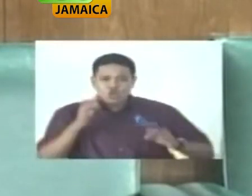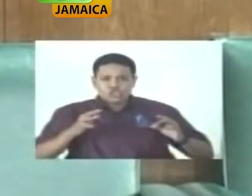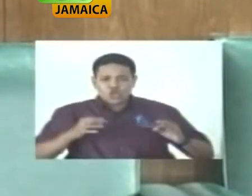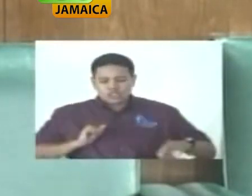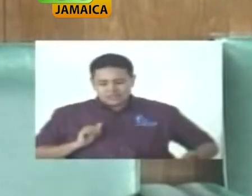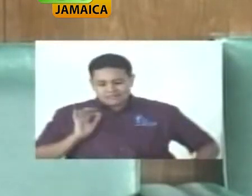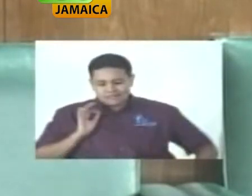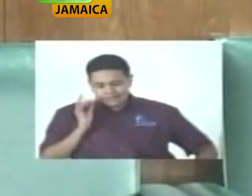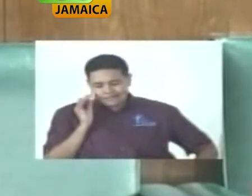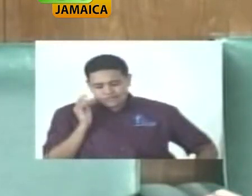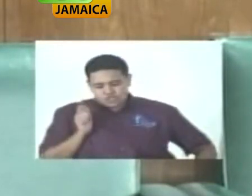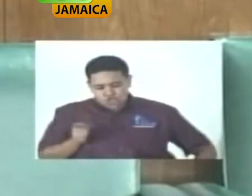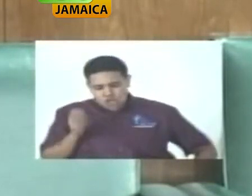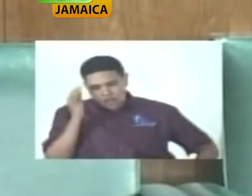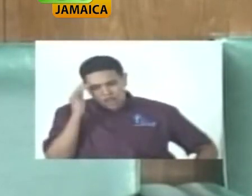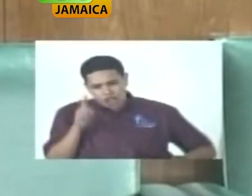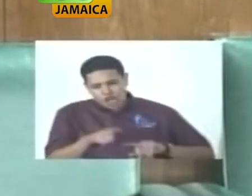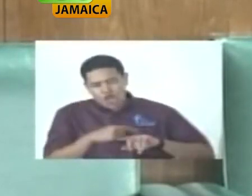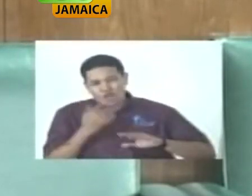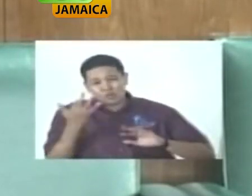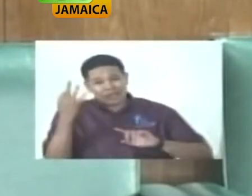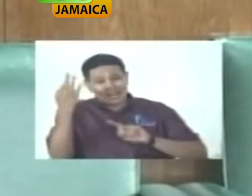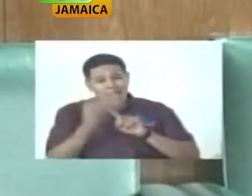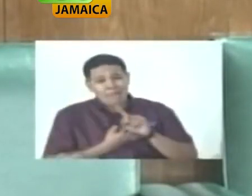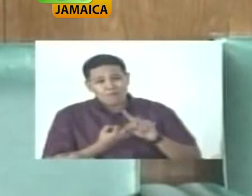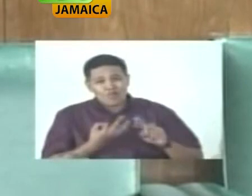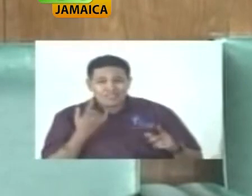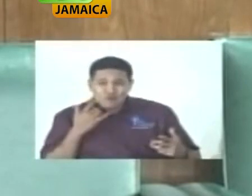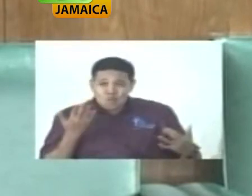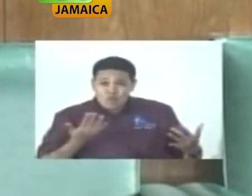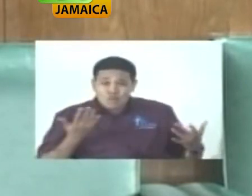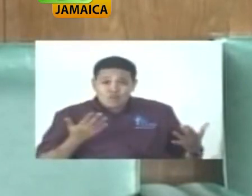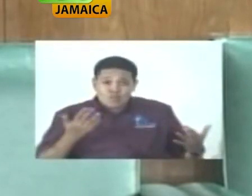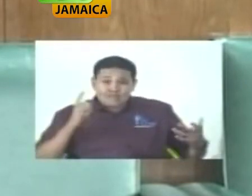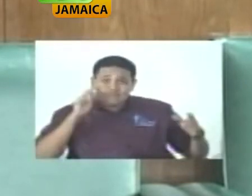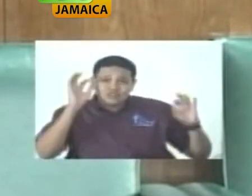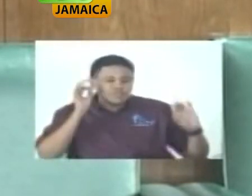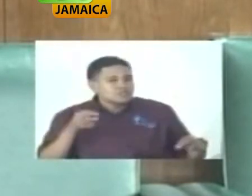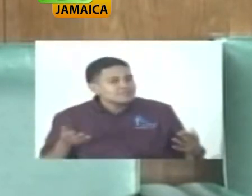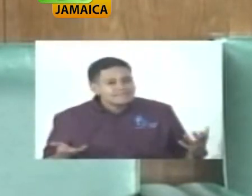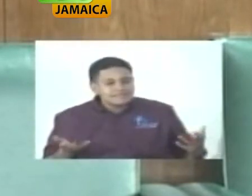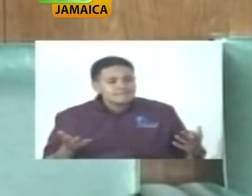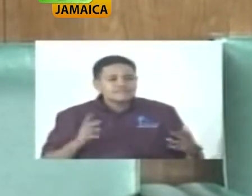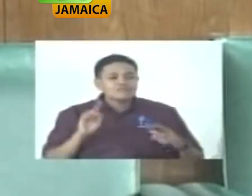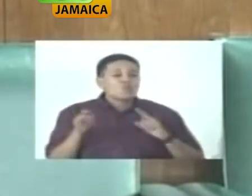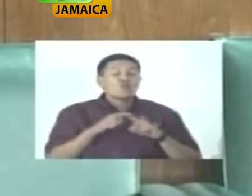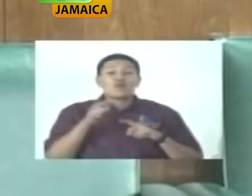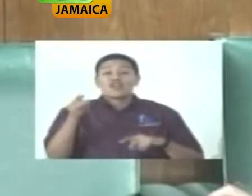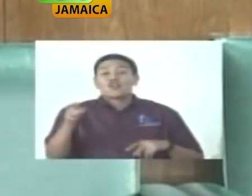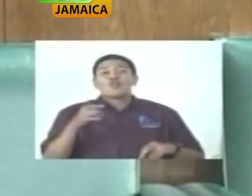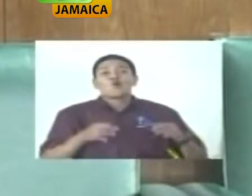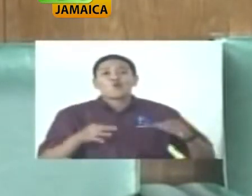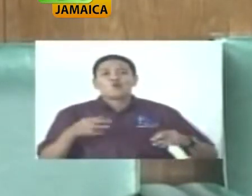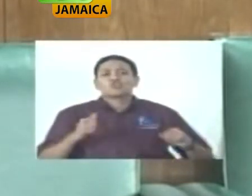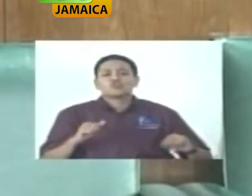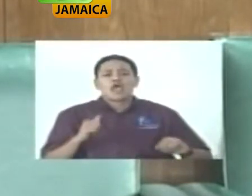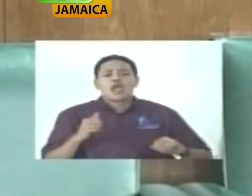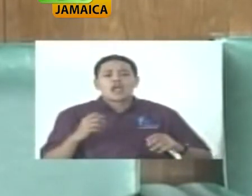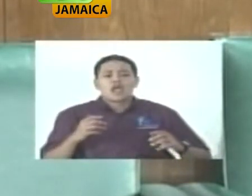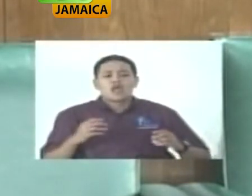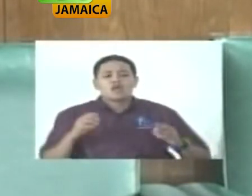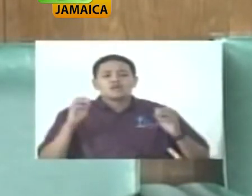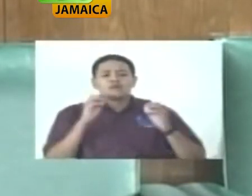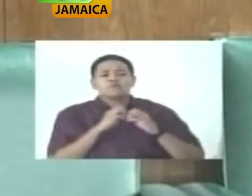situation, is to wait 9 months for a verdict when the court is trying to move through even